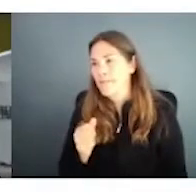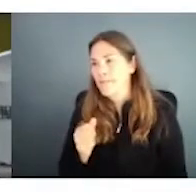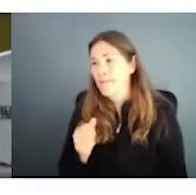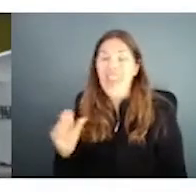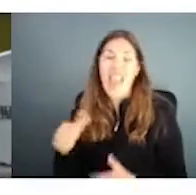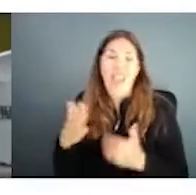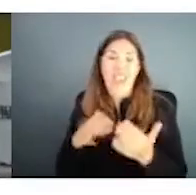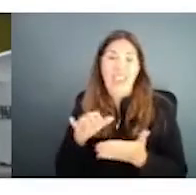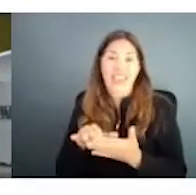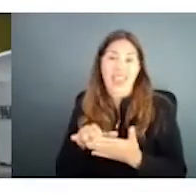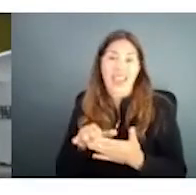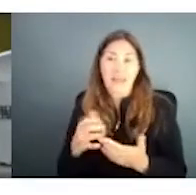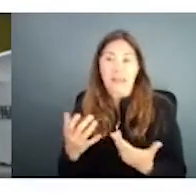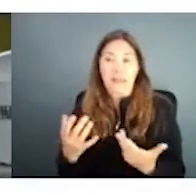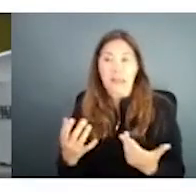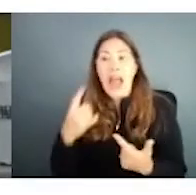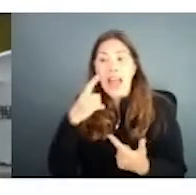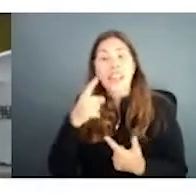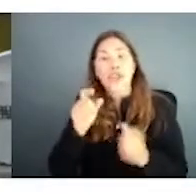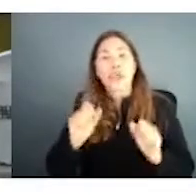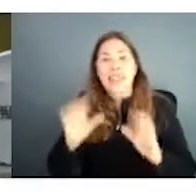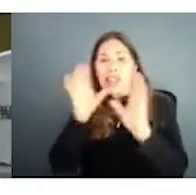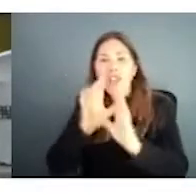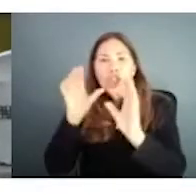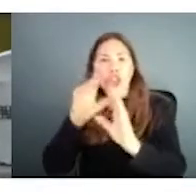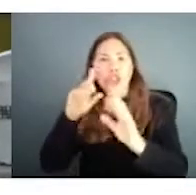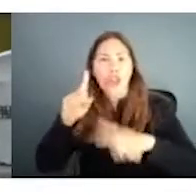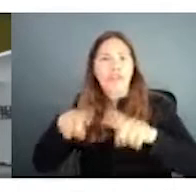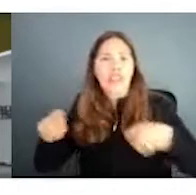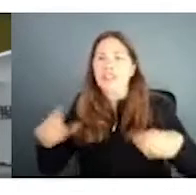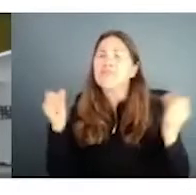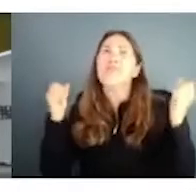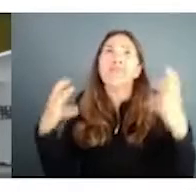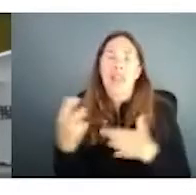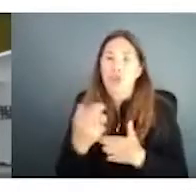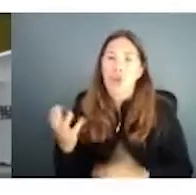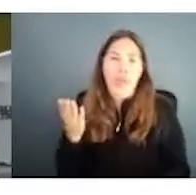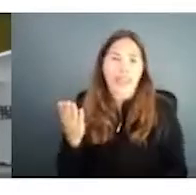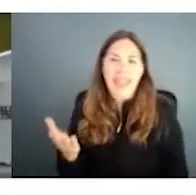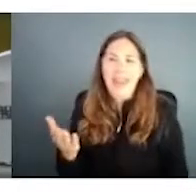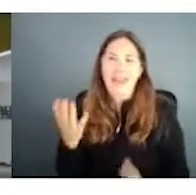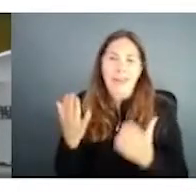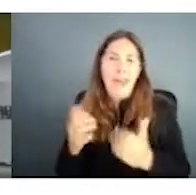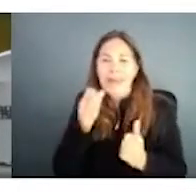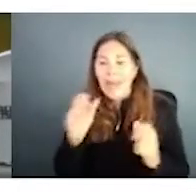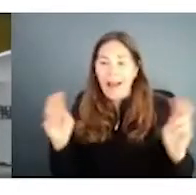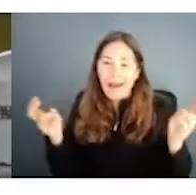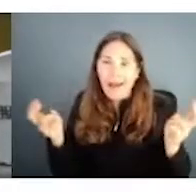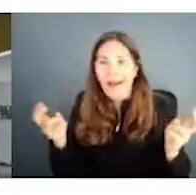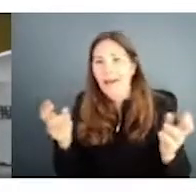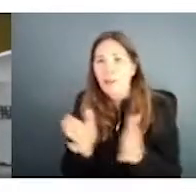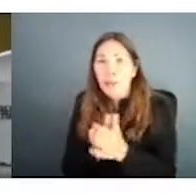Other than that, I think you'd want to look around. There's so many resources out there that maybe aren't textbook based, that are